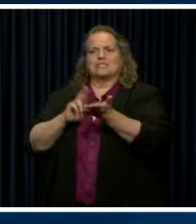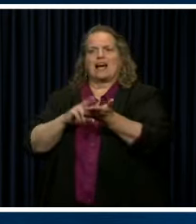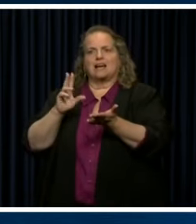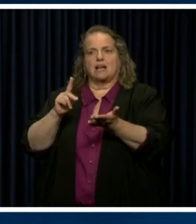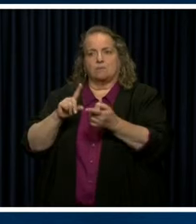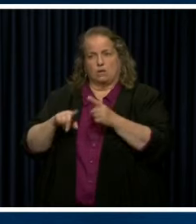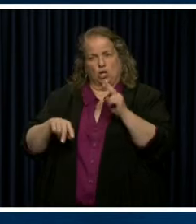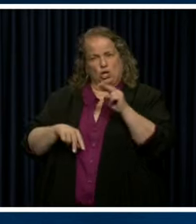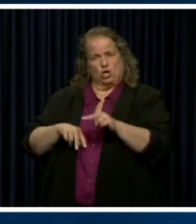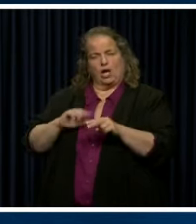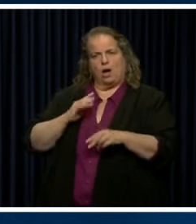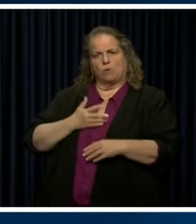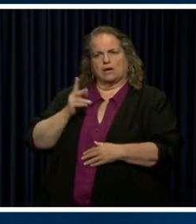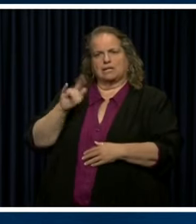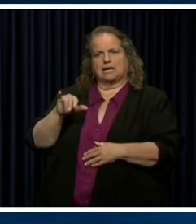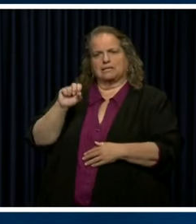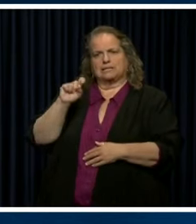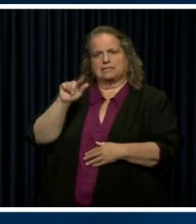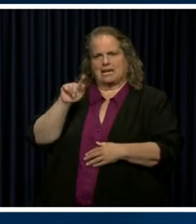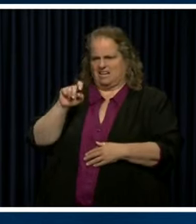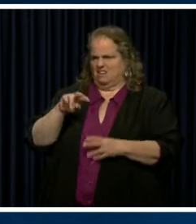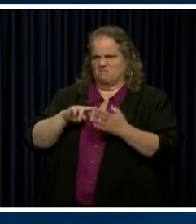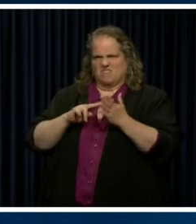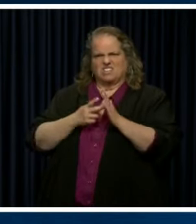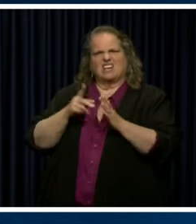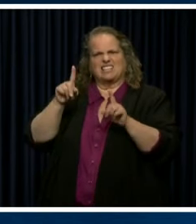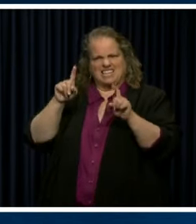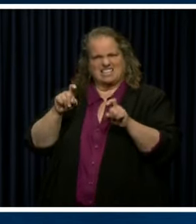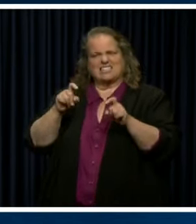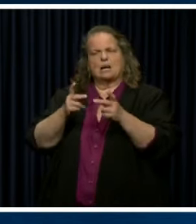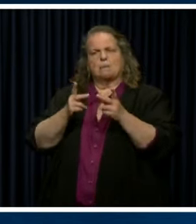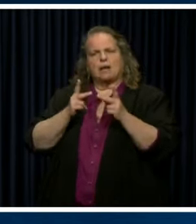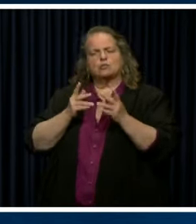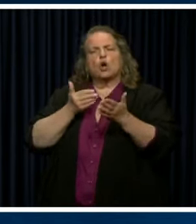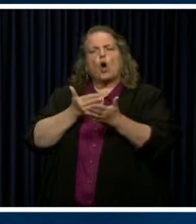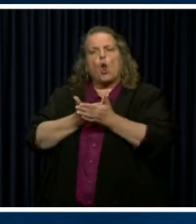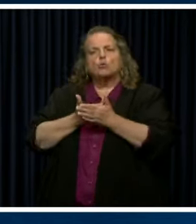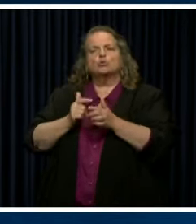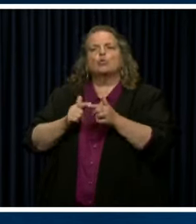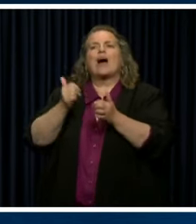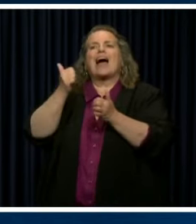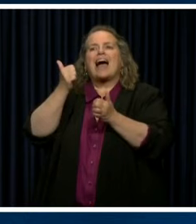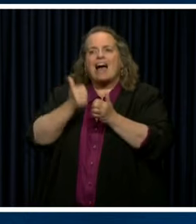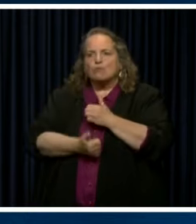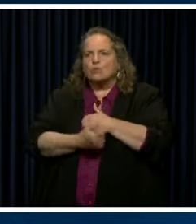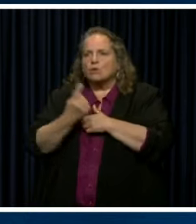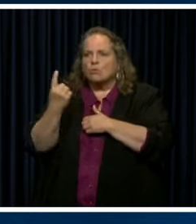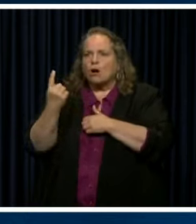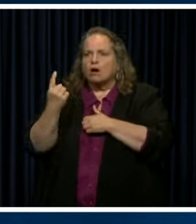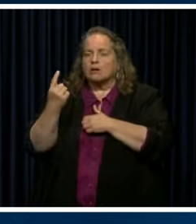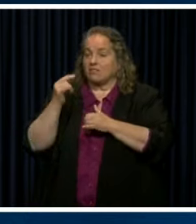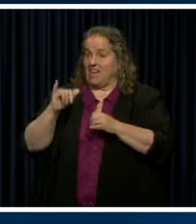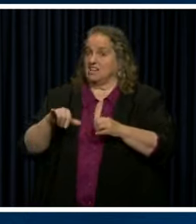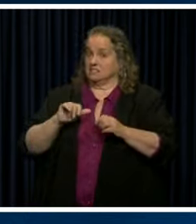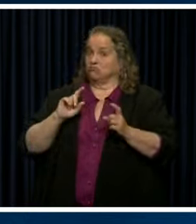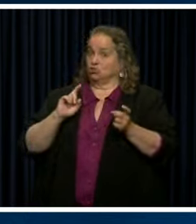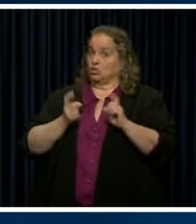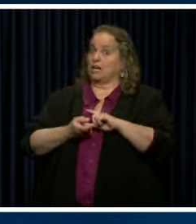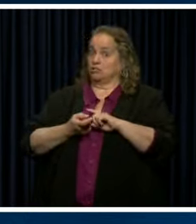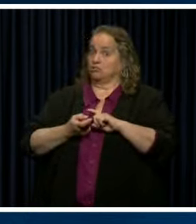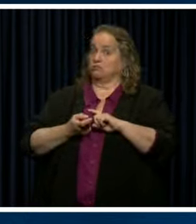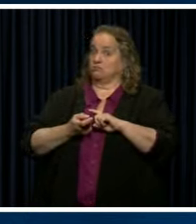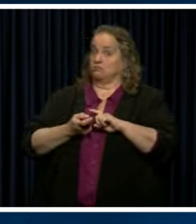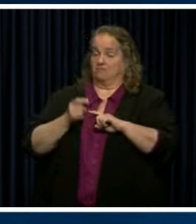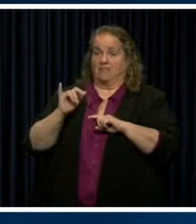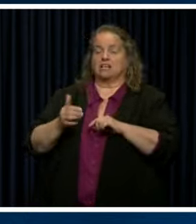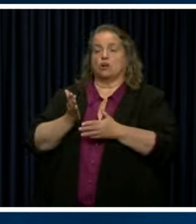It means there is a testing location close to everybody. And that is such a change. This is part of